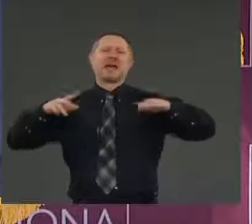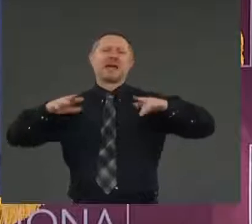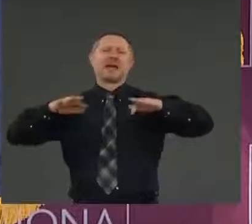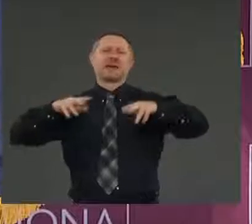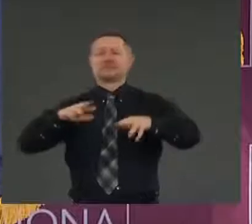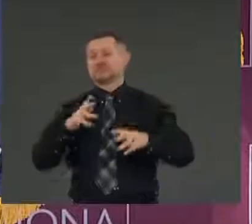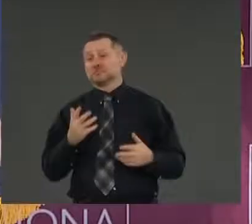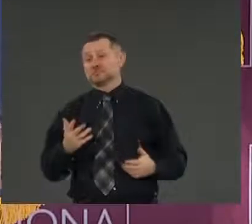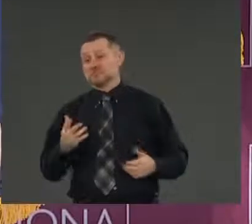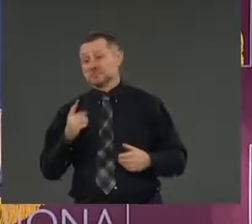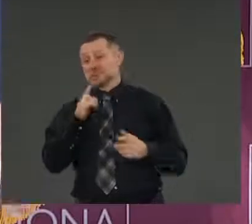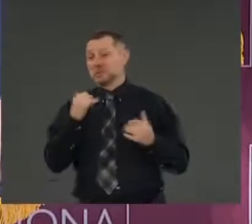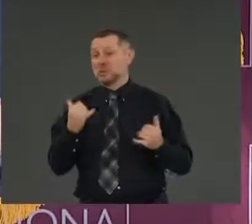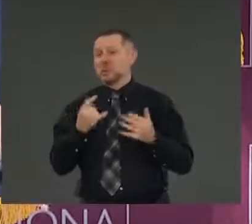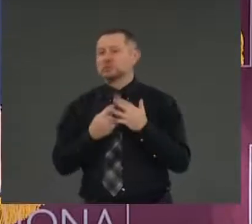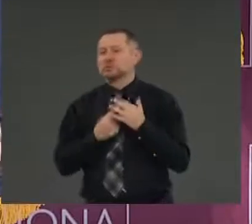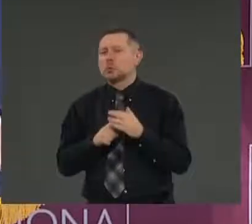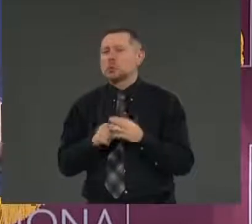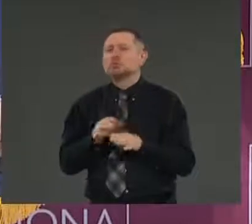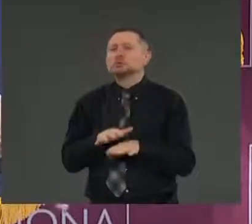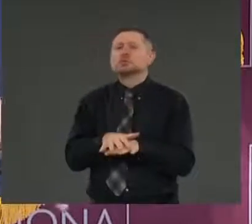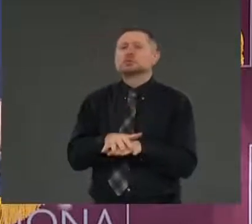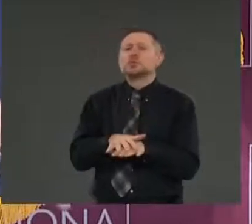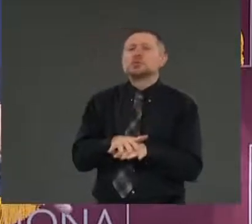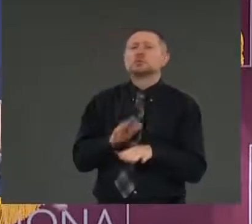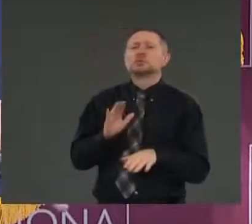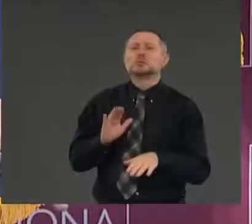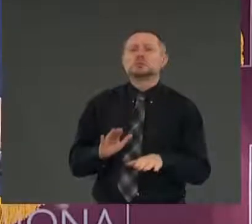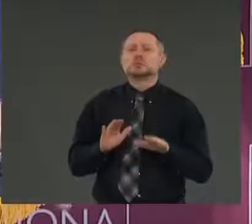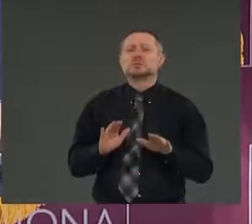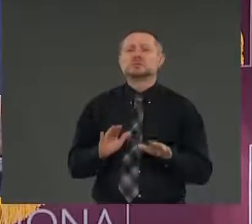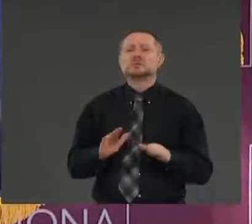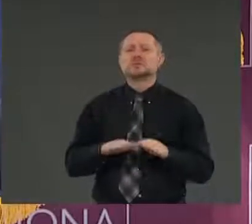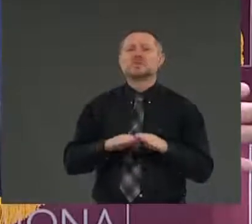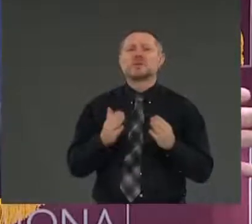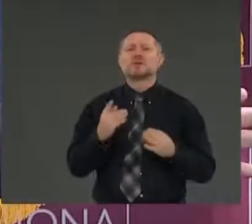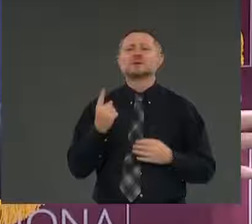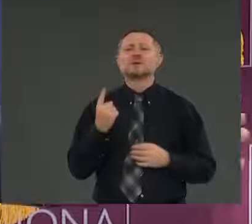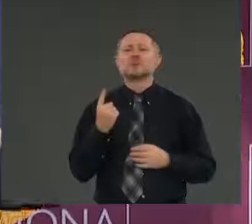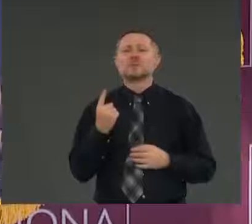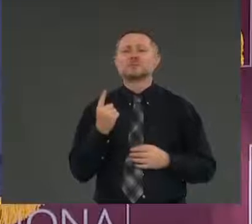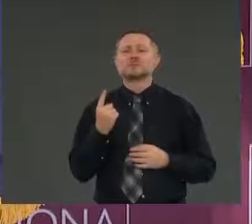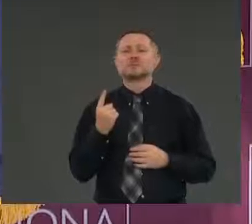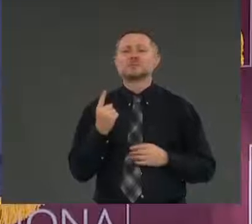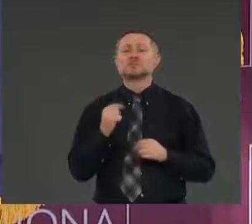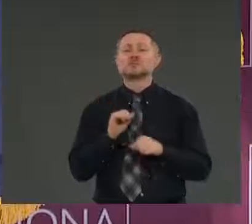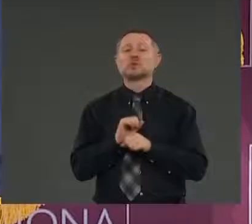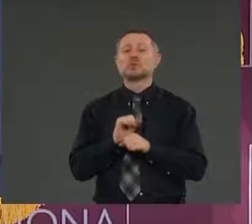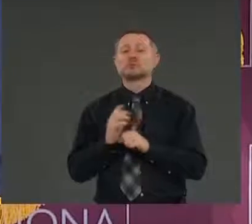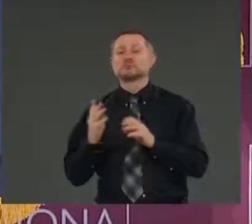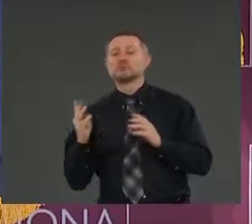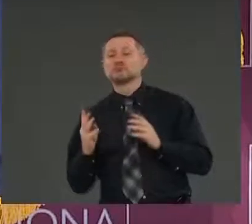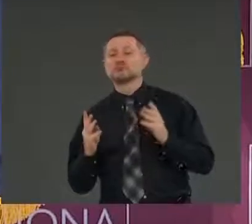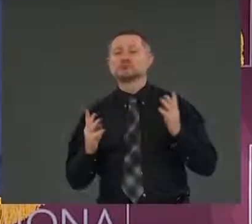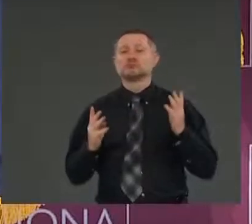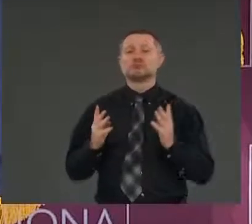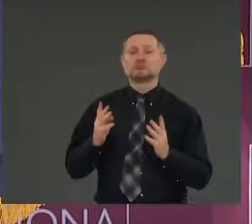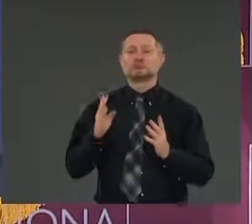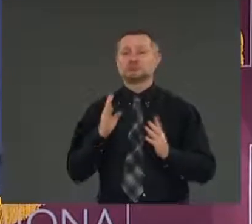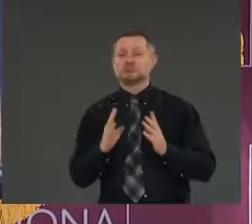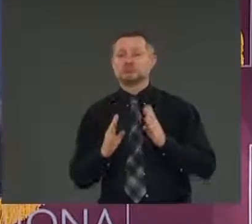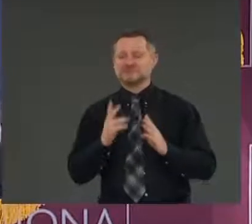open gradually. I used to talk about turn the valve. Just turn the valve a little bit and watch how the system